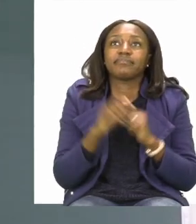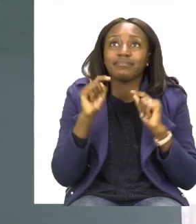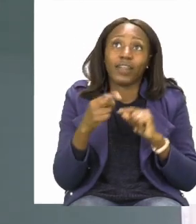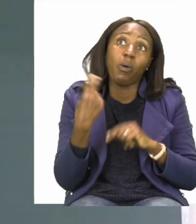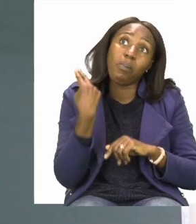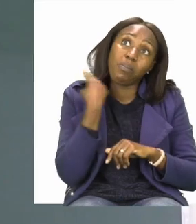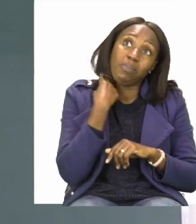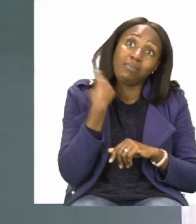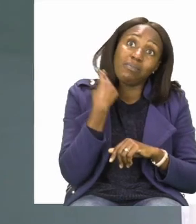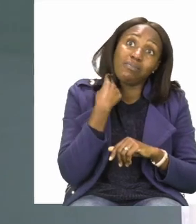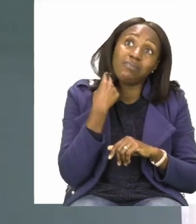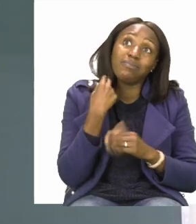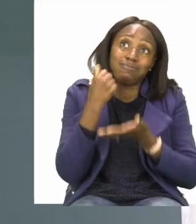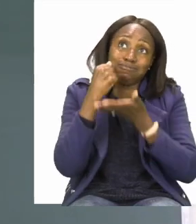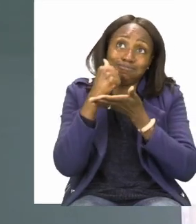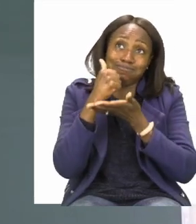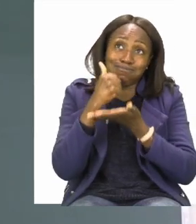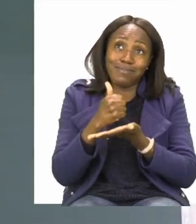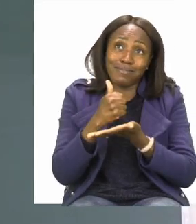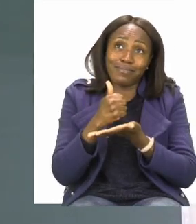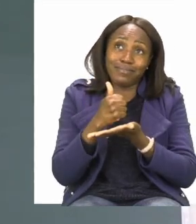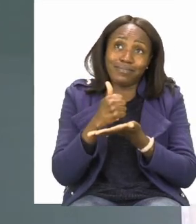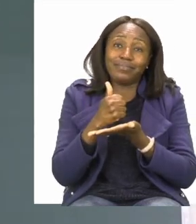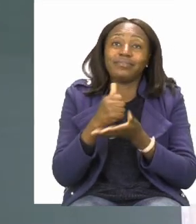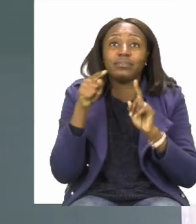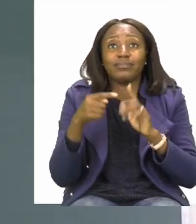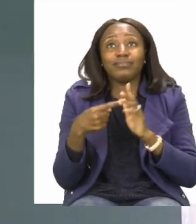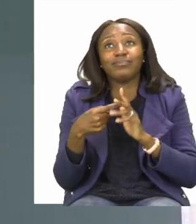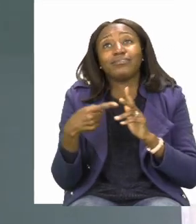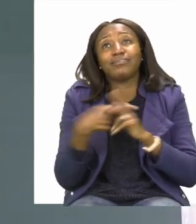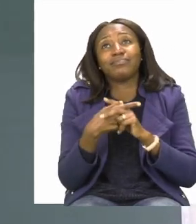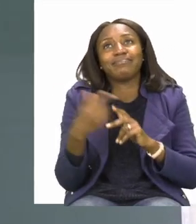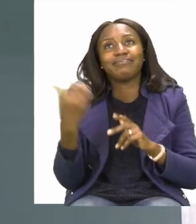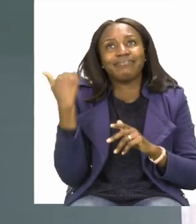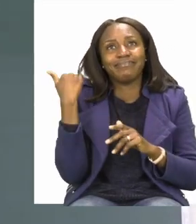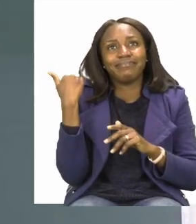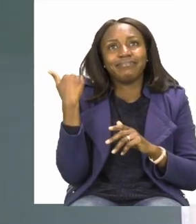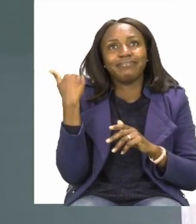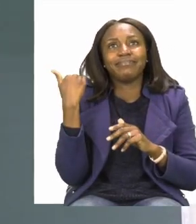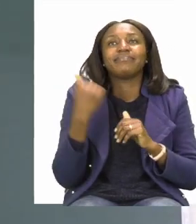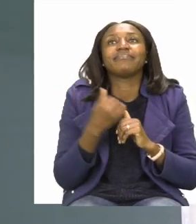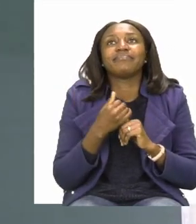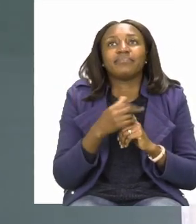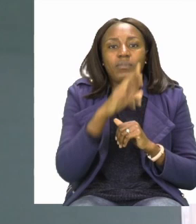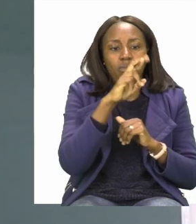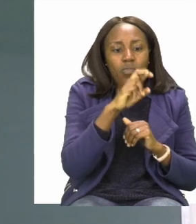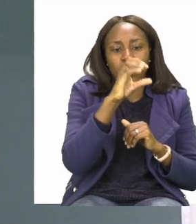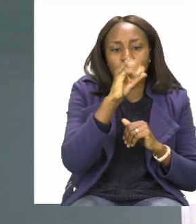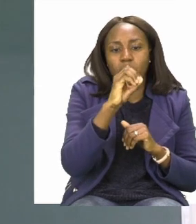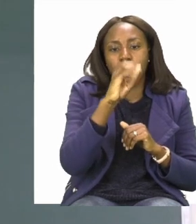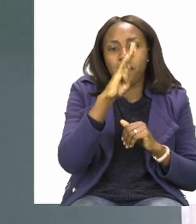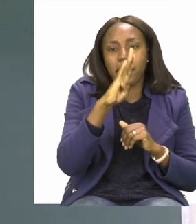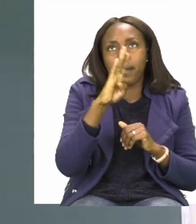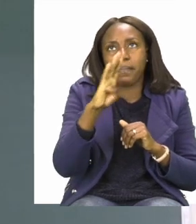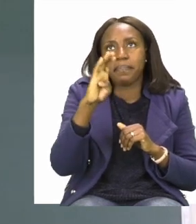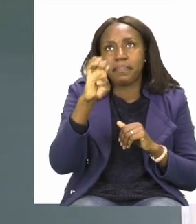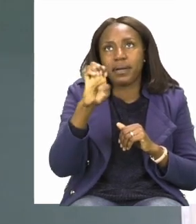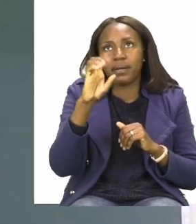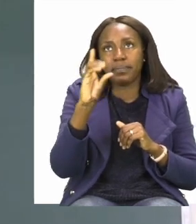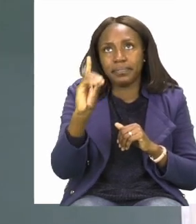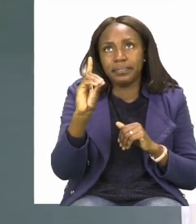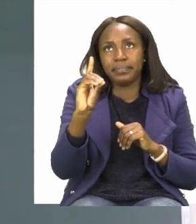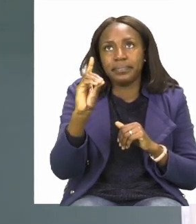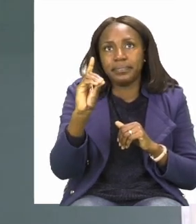rob in present tense has changed to robbed in past